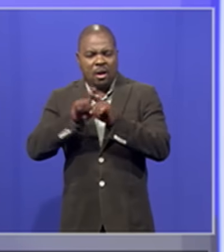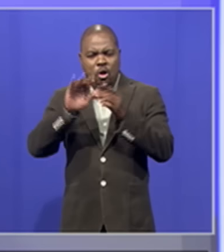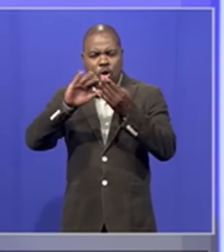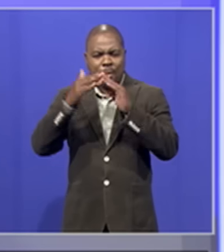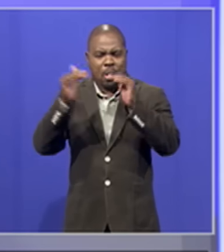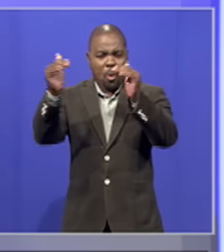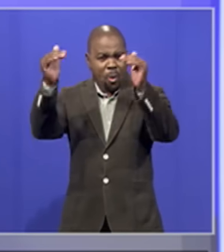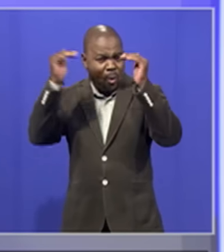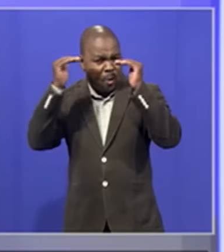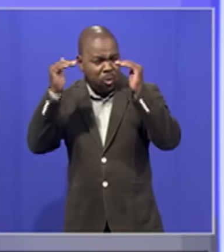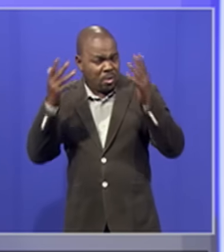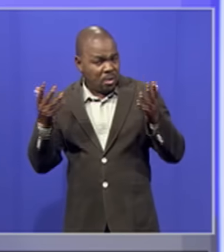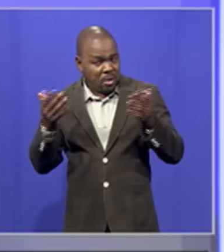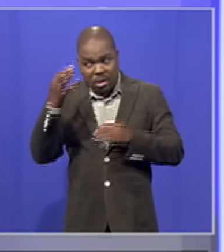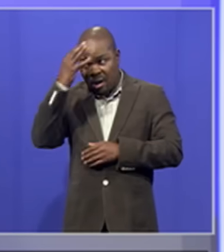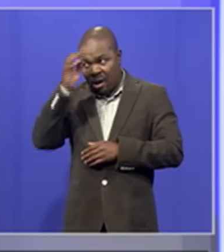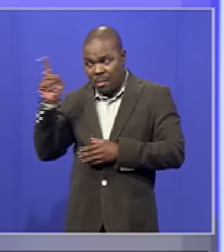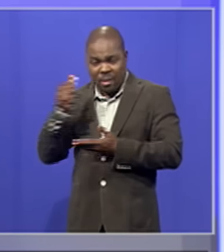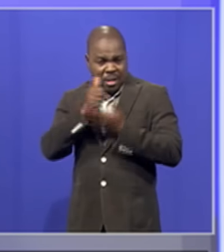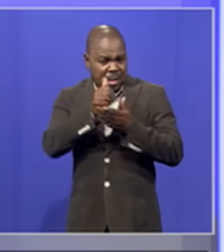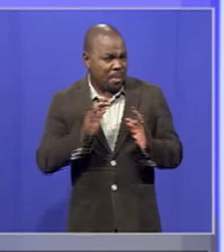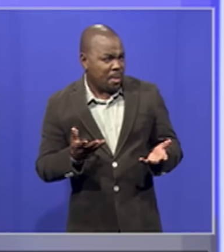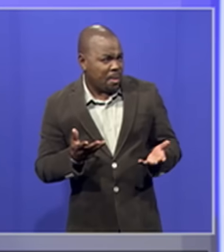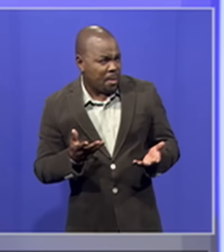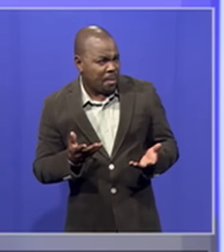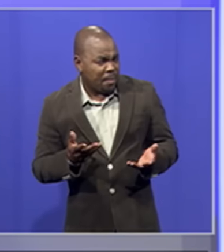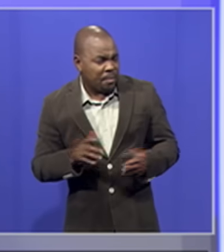setšhaba bjalo ka mmušo lena le thuša bjang